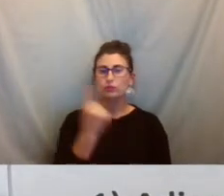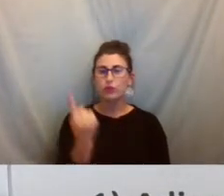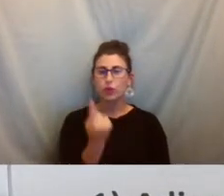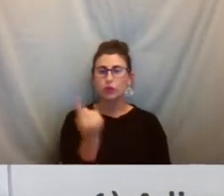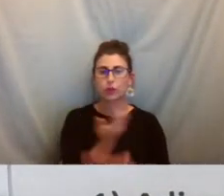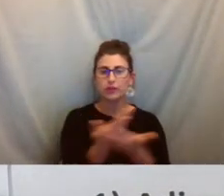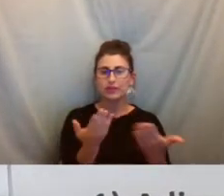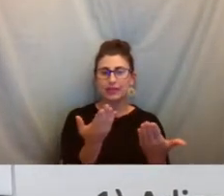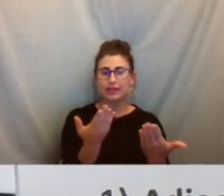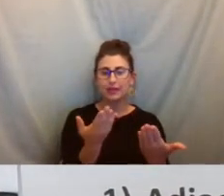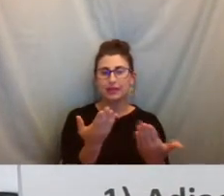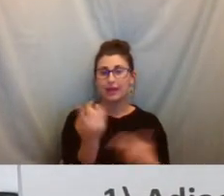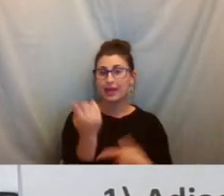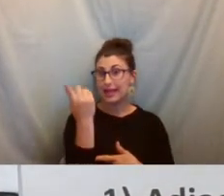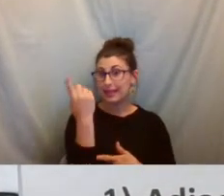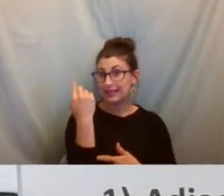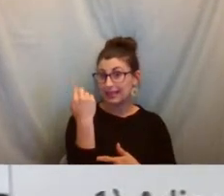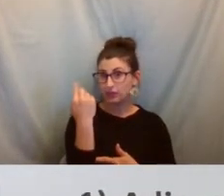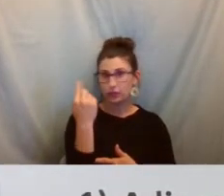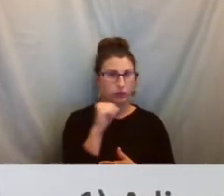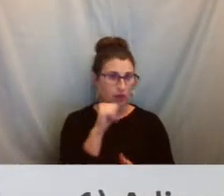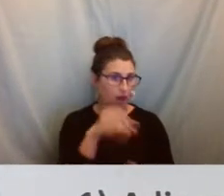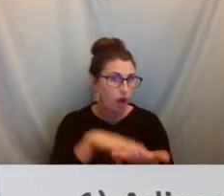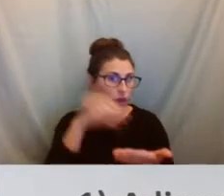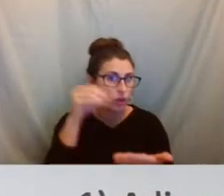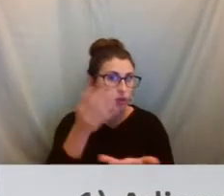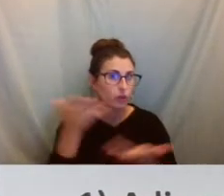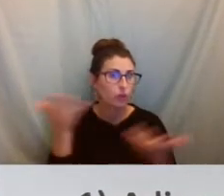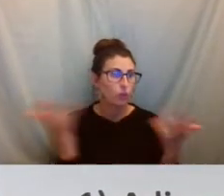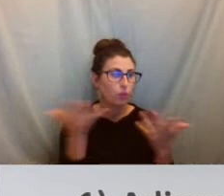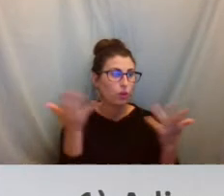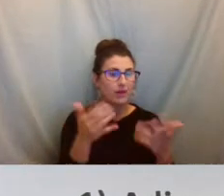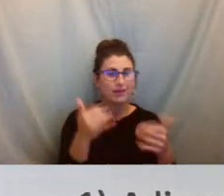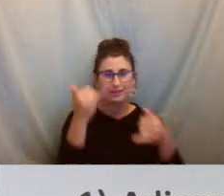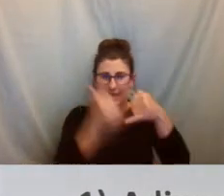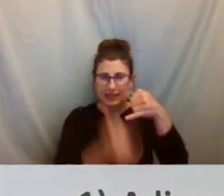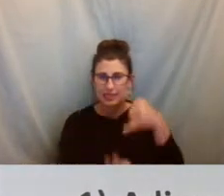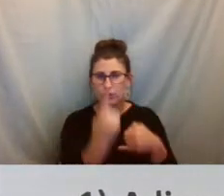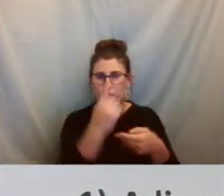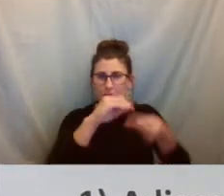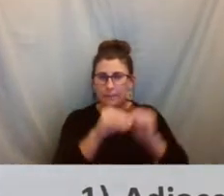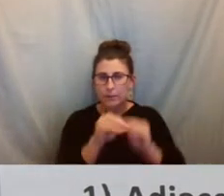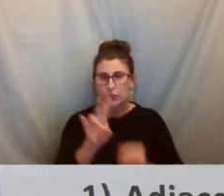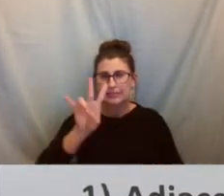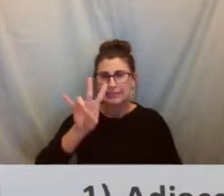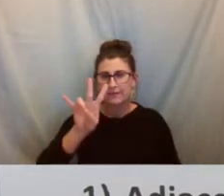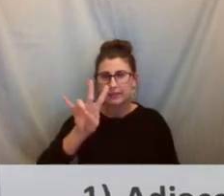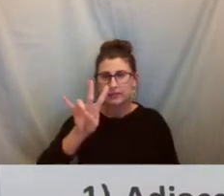The only thing from last year that should be new would be this corresponding angles.